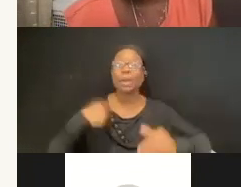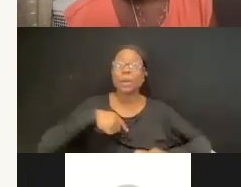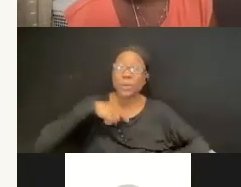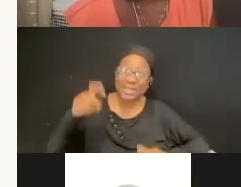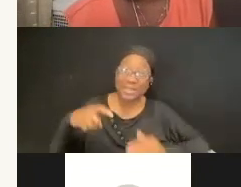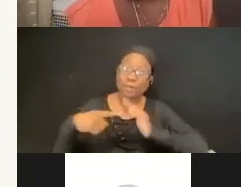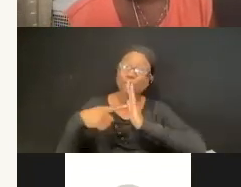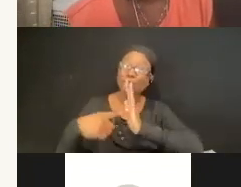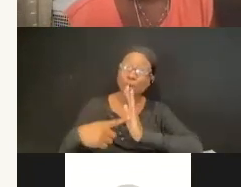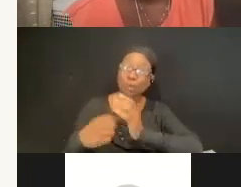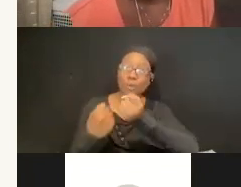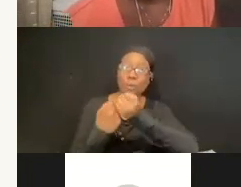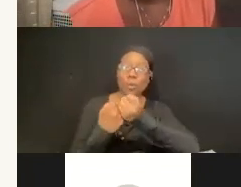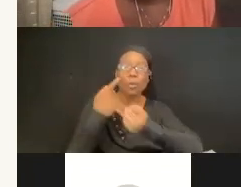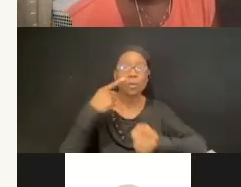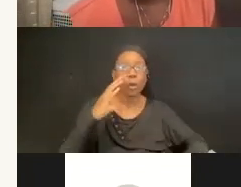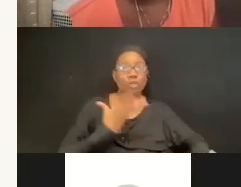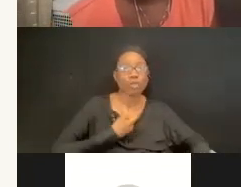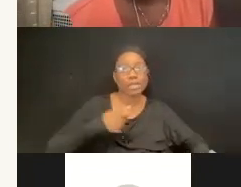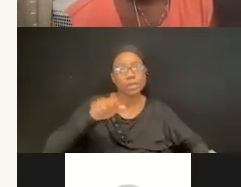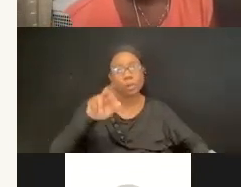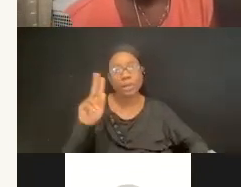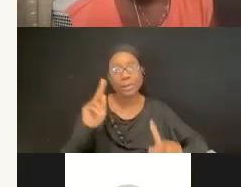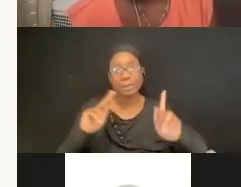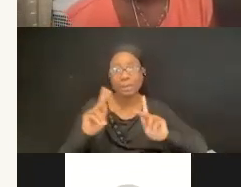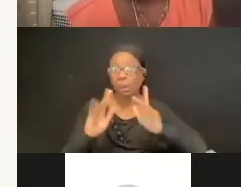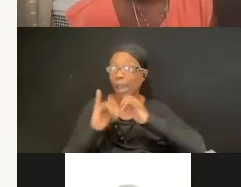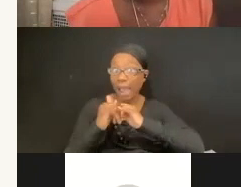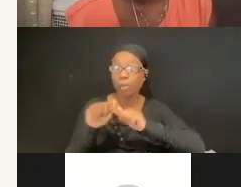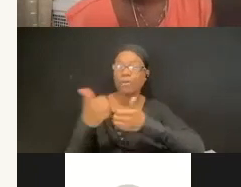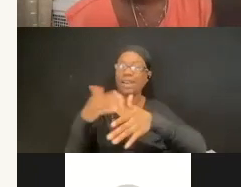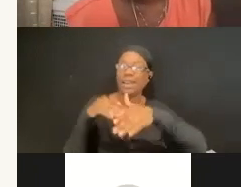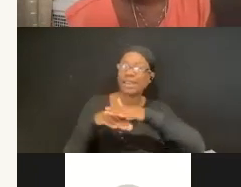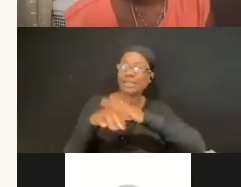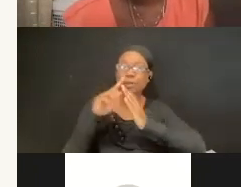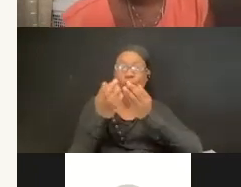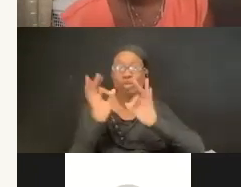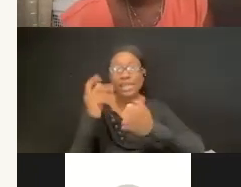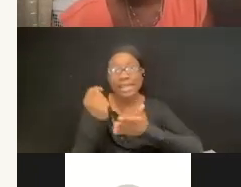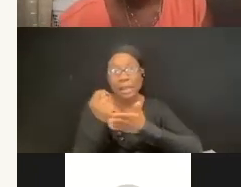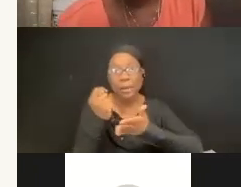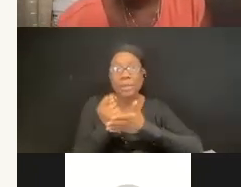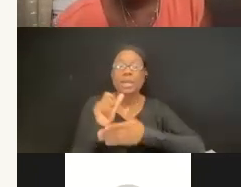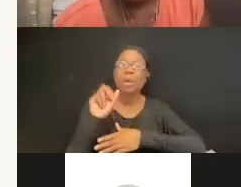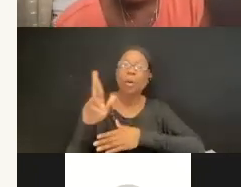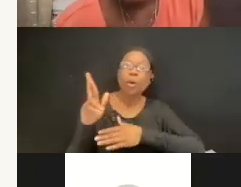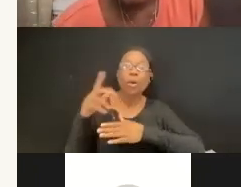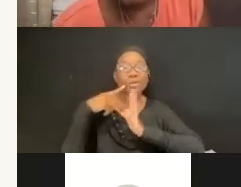therapy, or for example, like showing someone how to create something like a safety